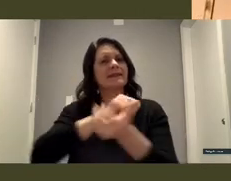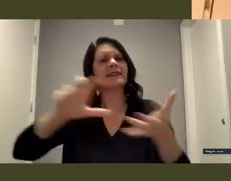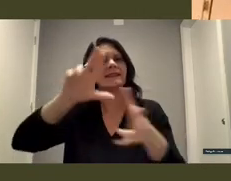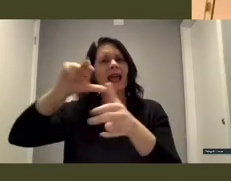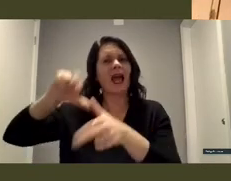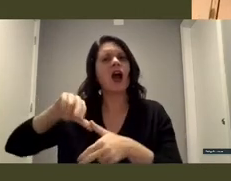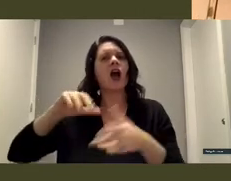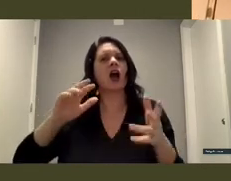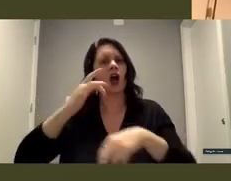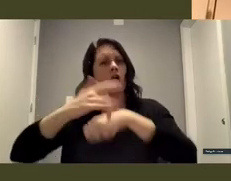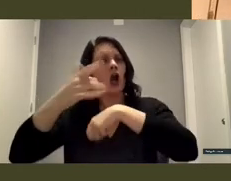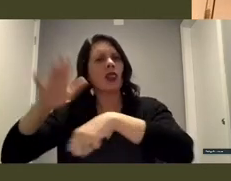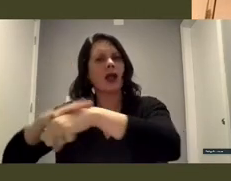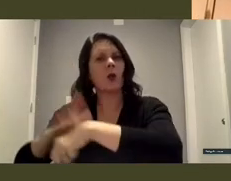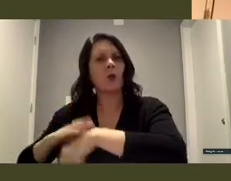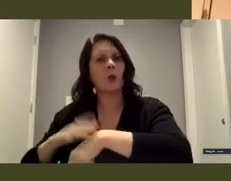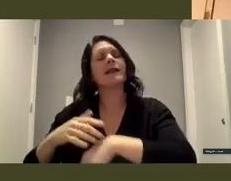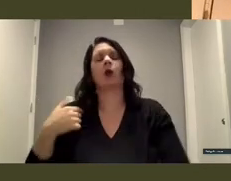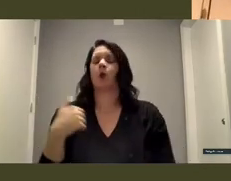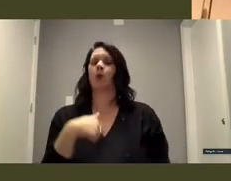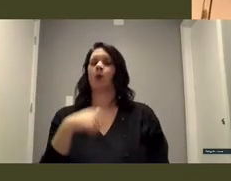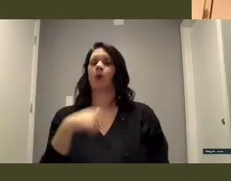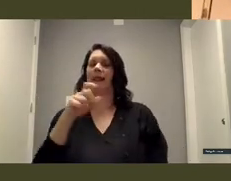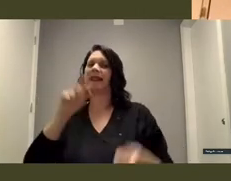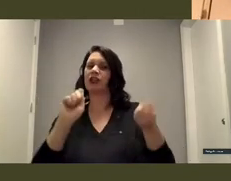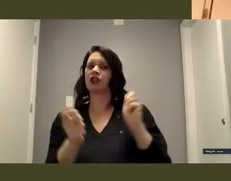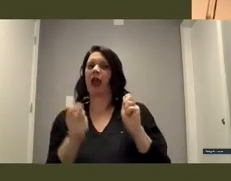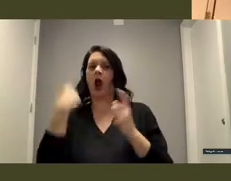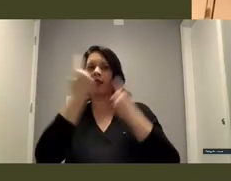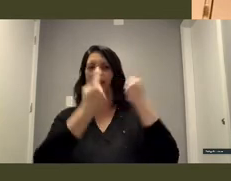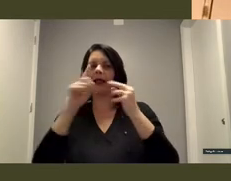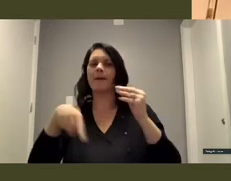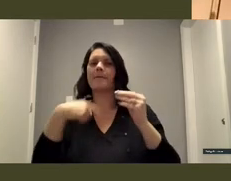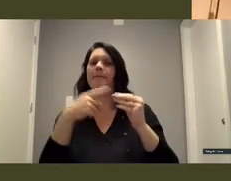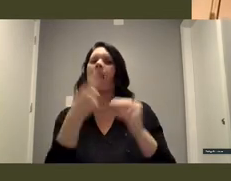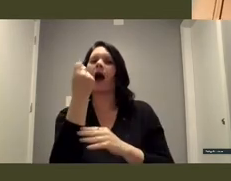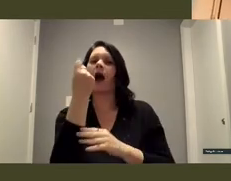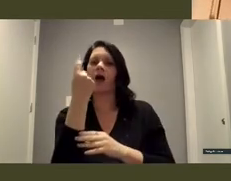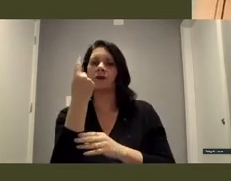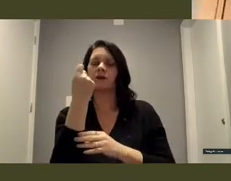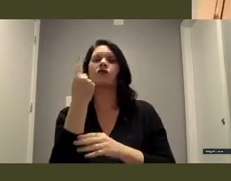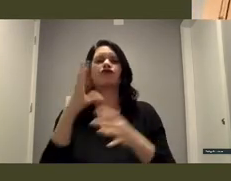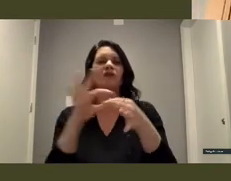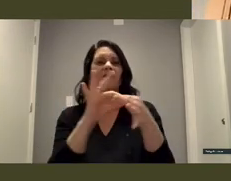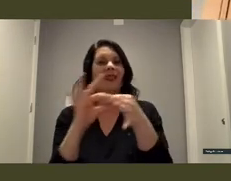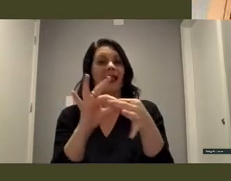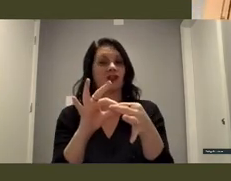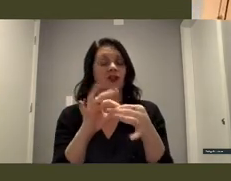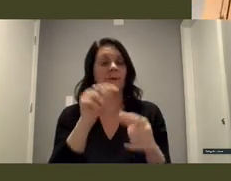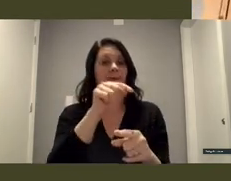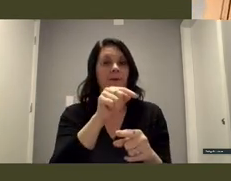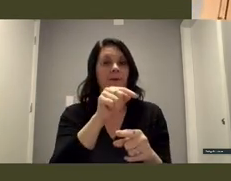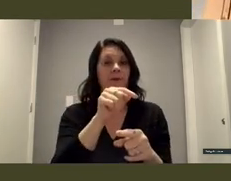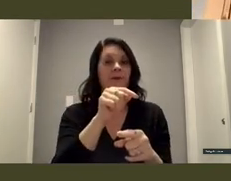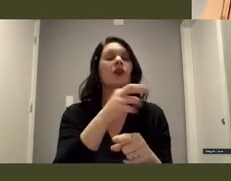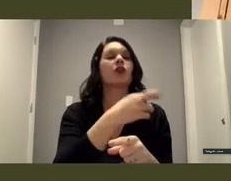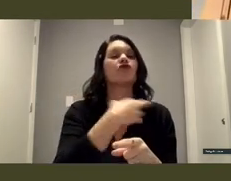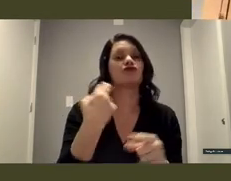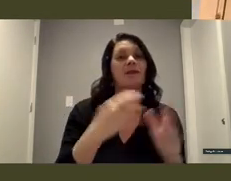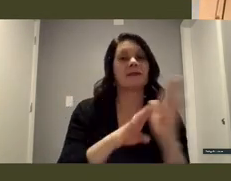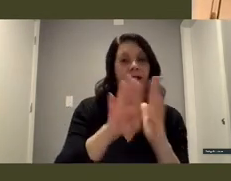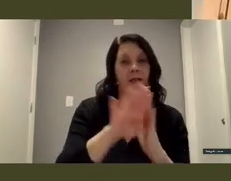more in our thinking around understanding the relationship between risk and development. So one of